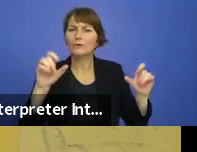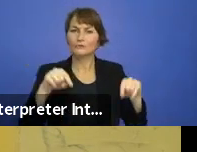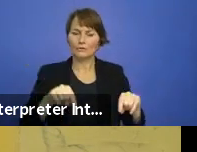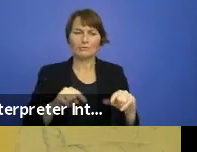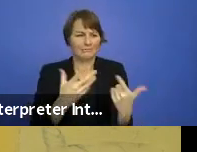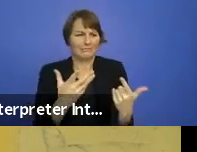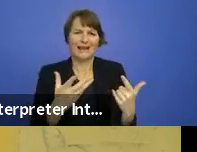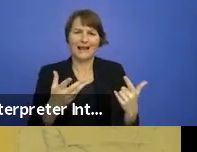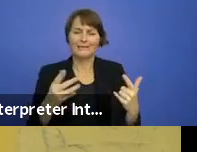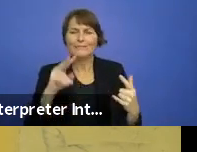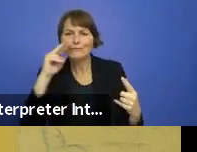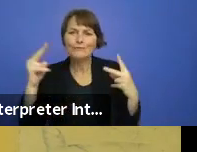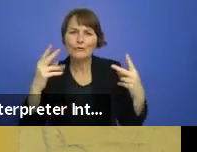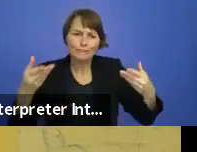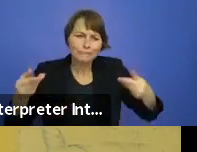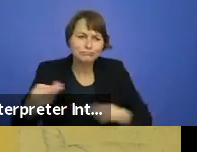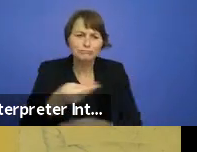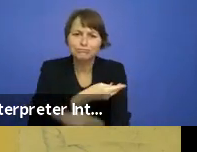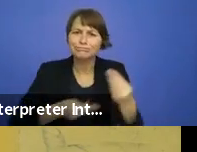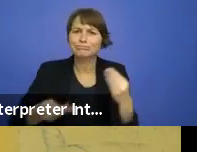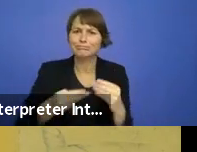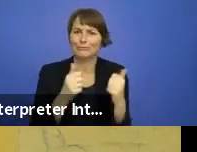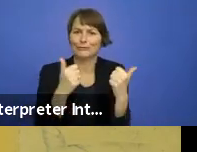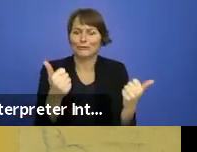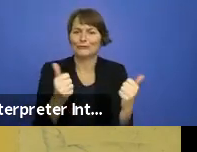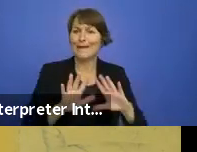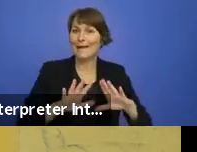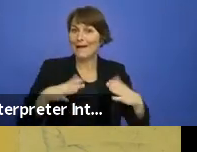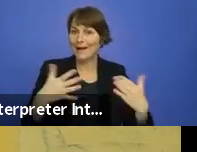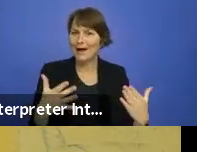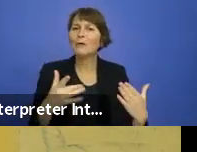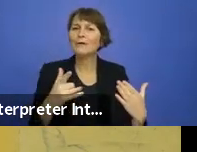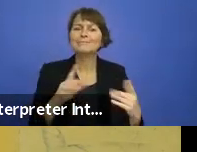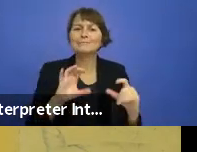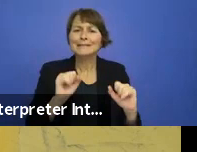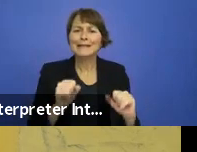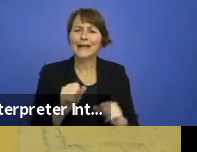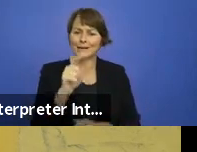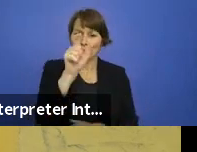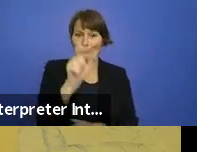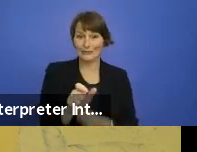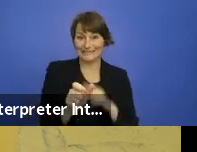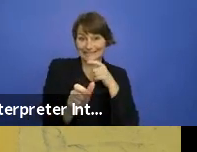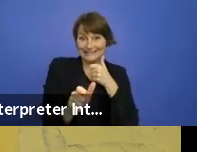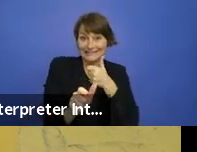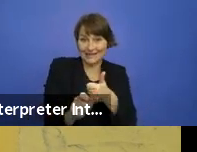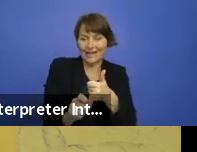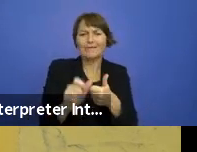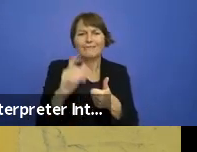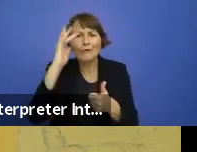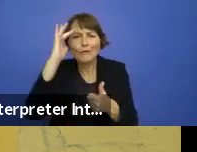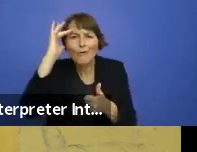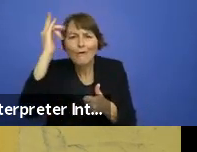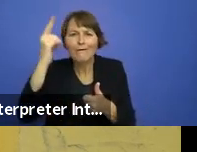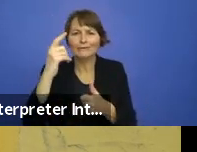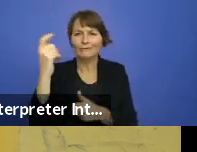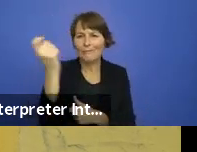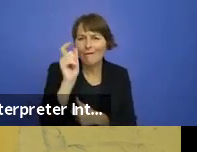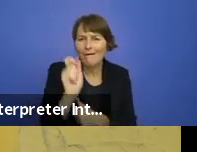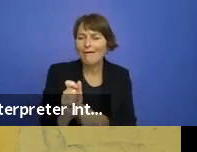möglich ist. Sie findet statt durch die Begegnung von Künstlerinnen und Künstlern mit ihrem Publikum.